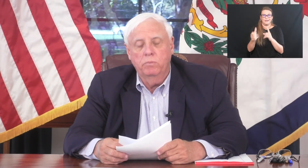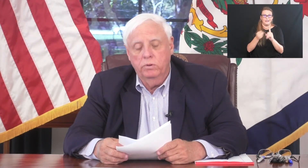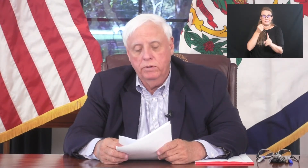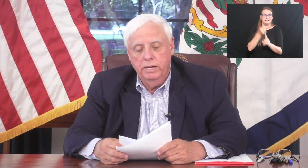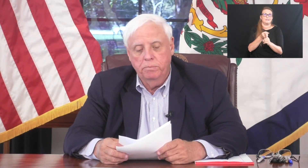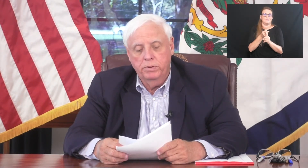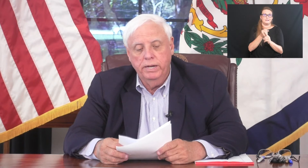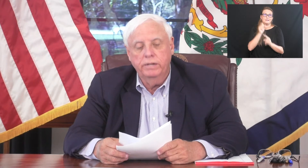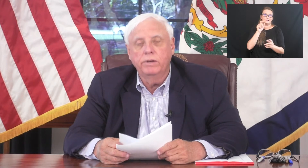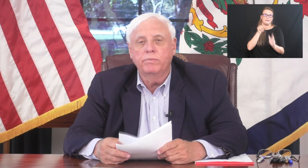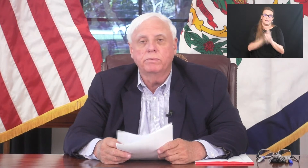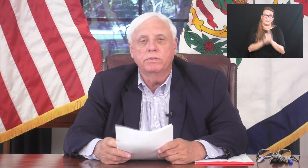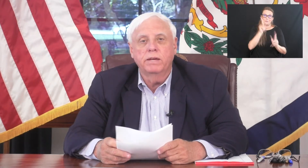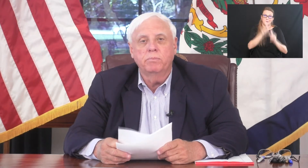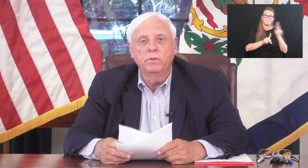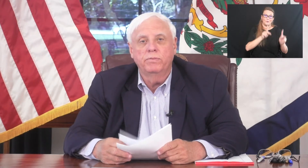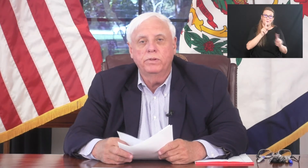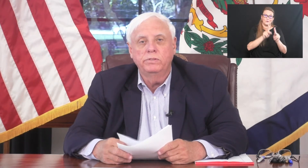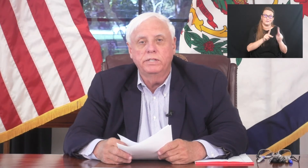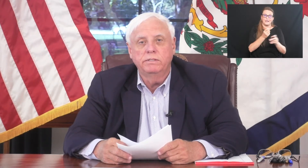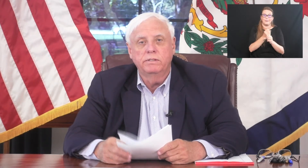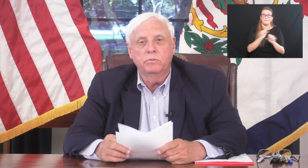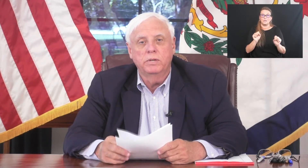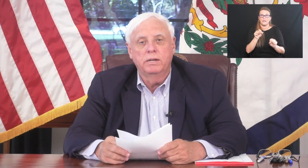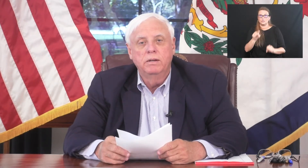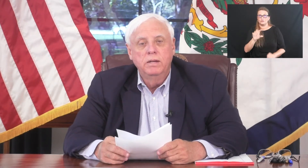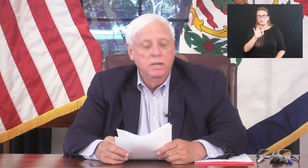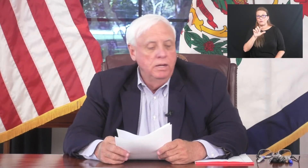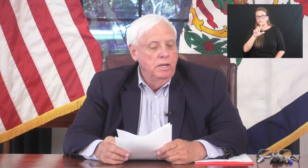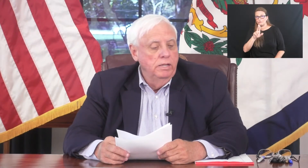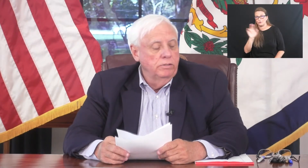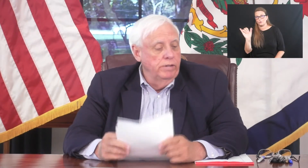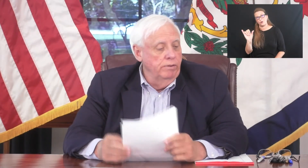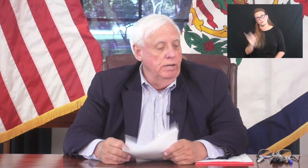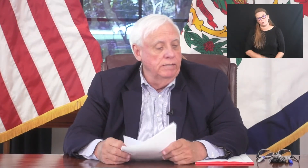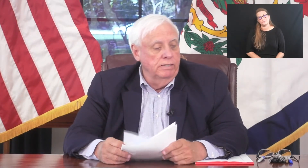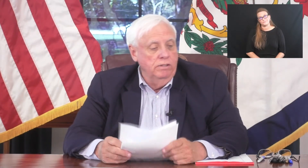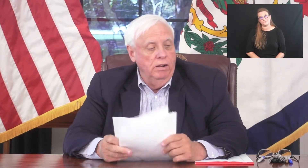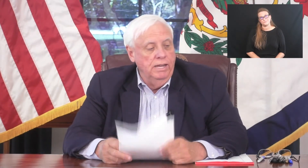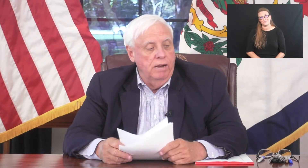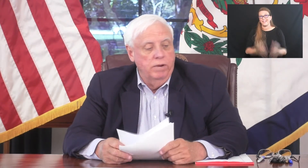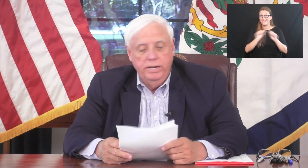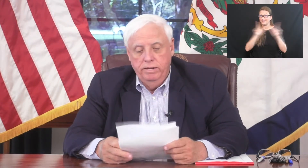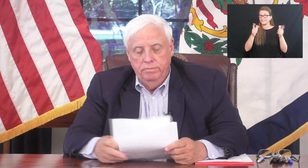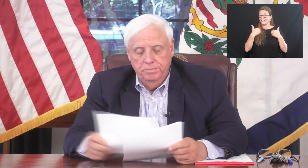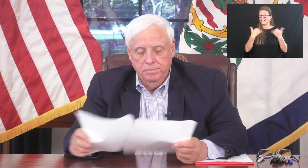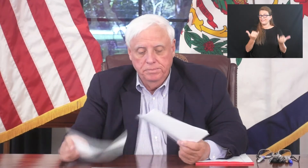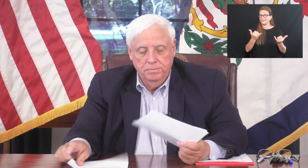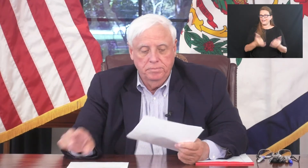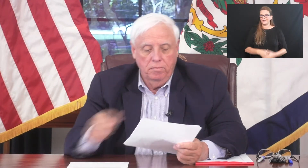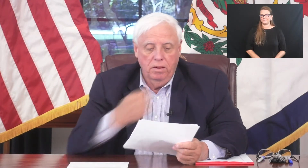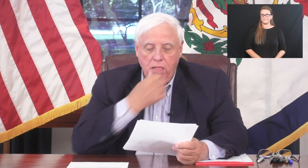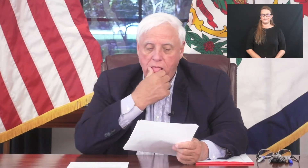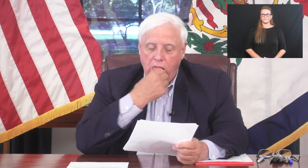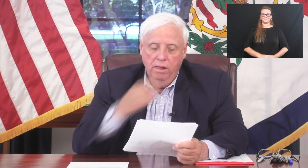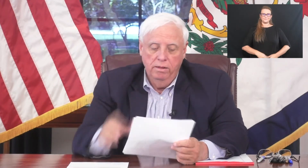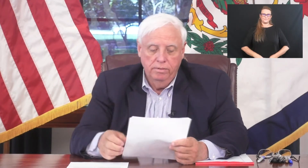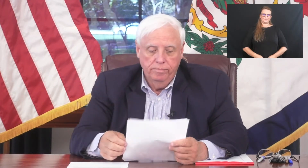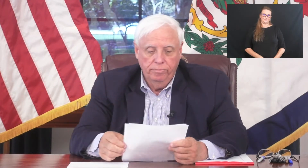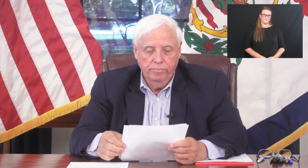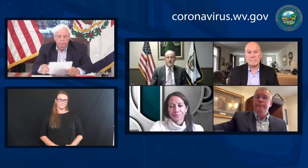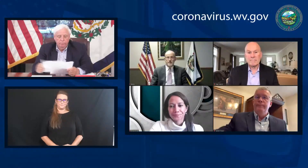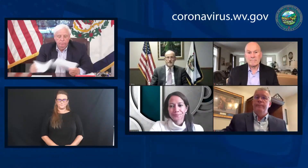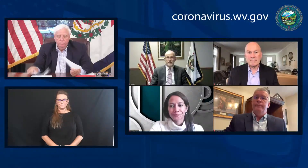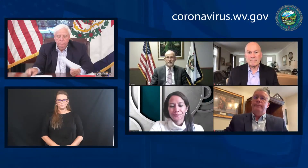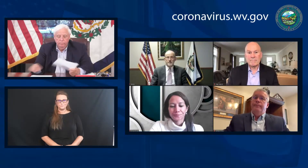and we're trying to protect you from the standpoint of the flu season as well. So nevertheless, that's all I got right now. All right,